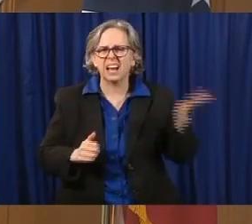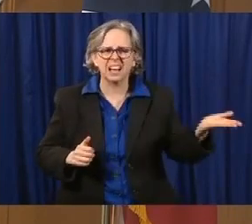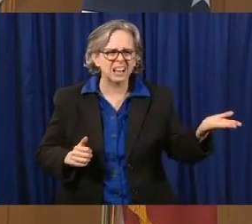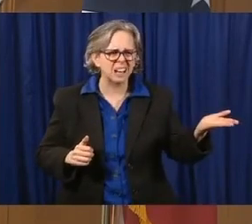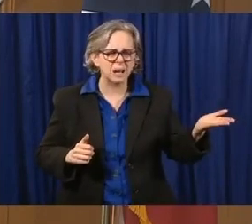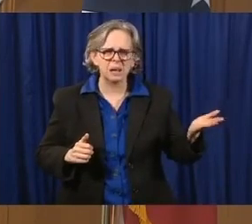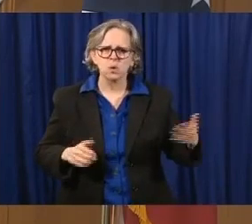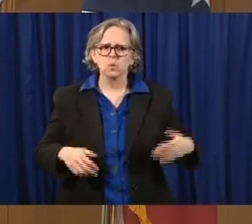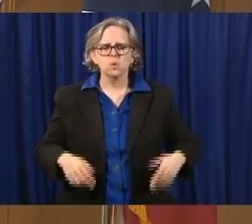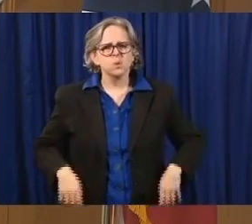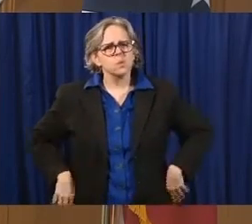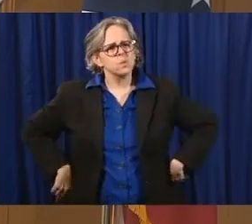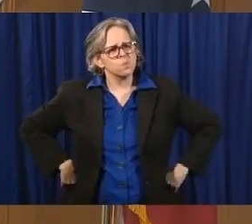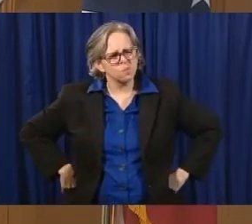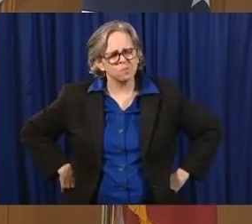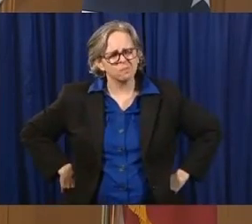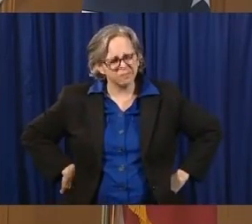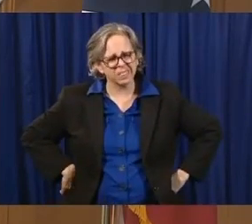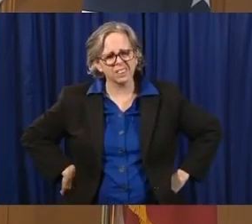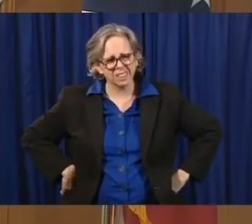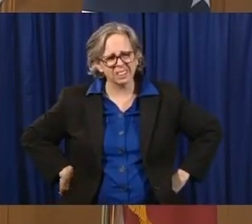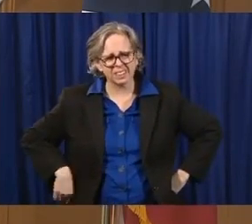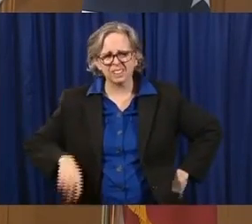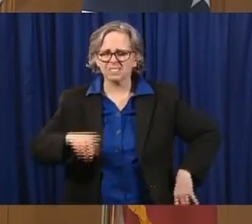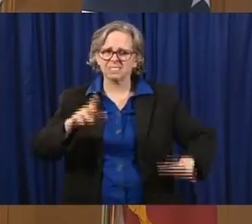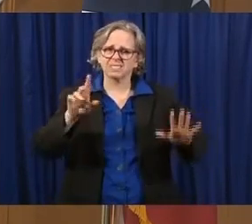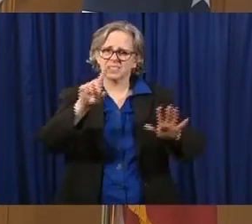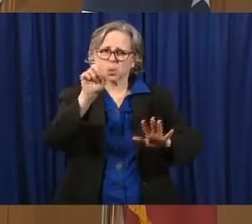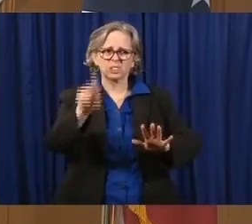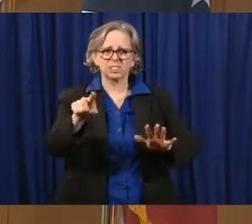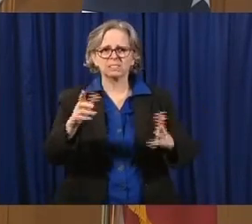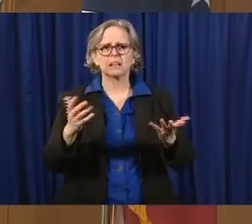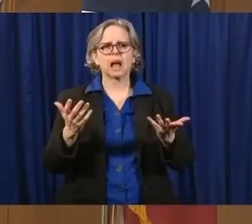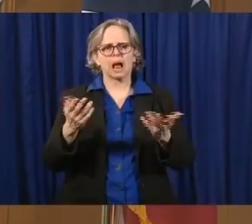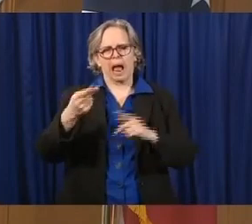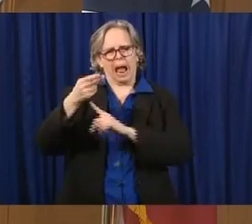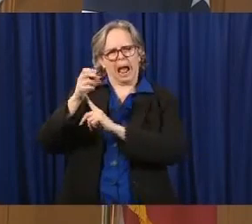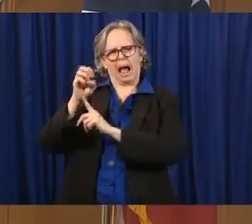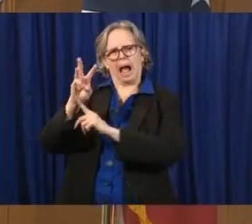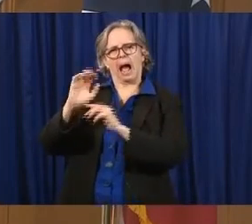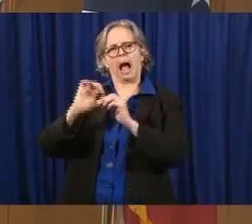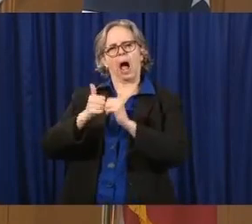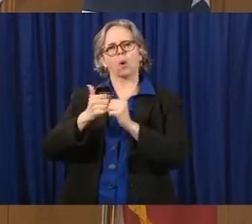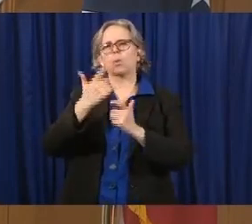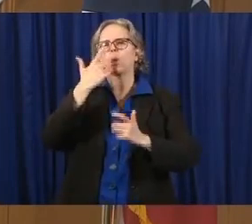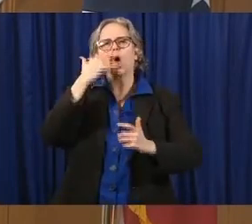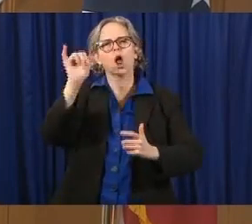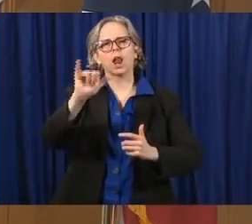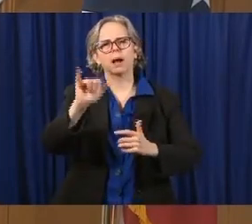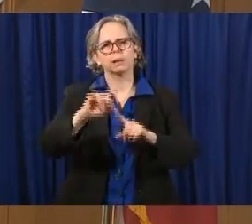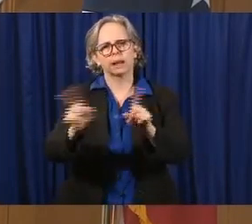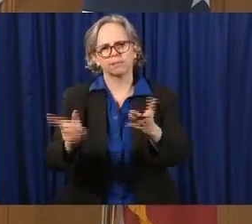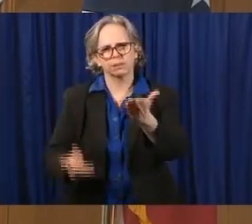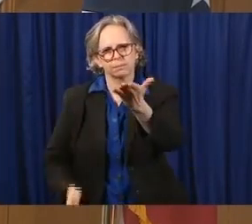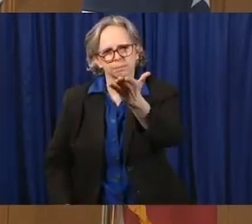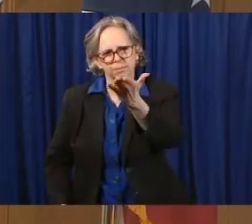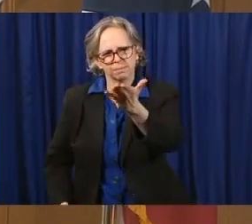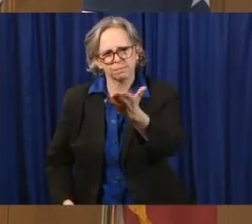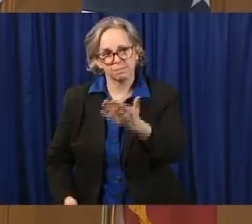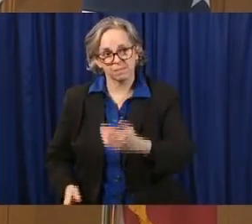do different? What are we going to do different? Dr. Acton talked about the mask.